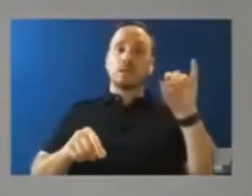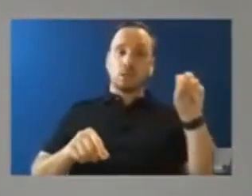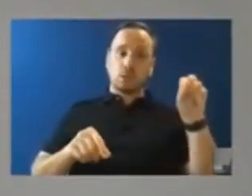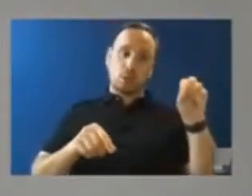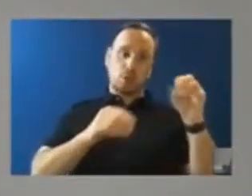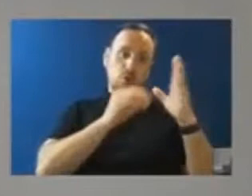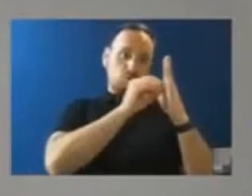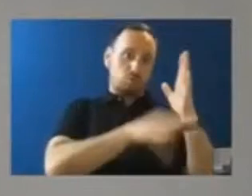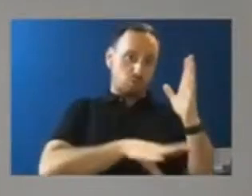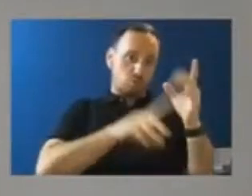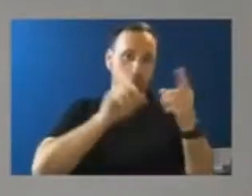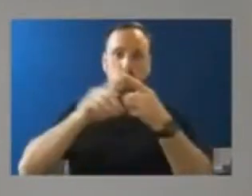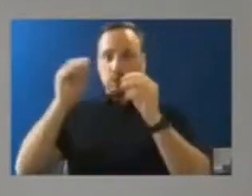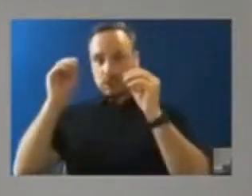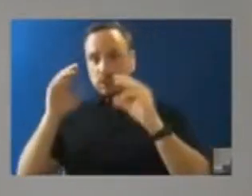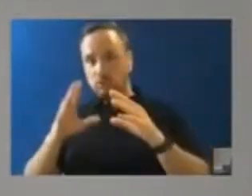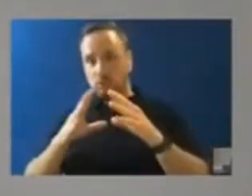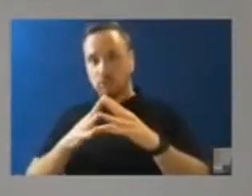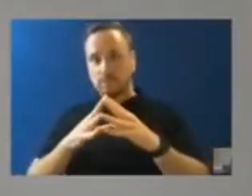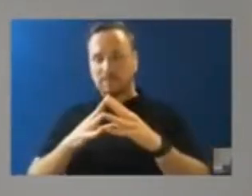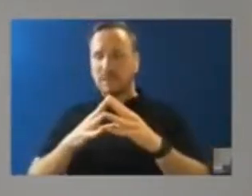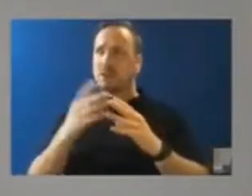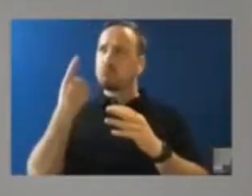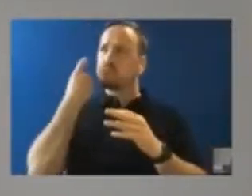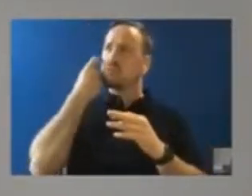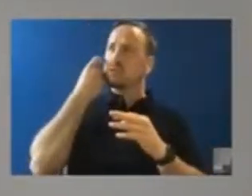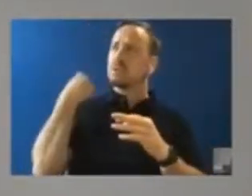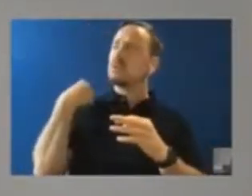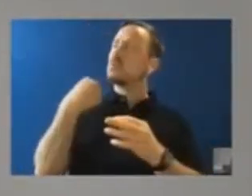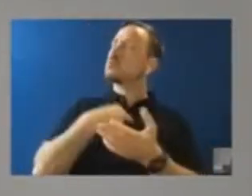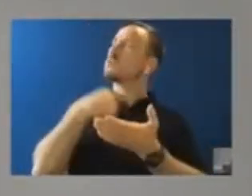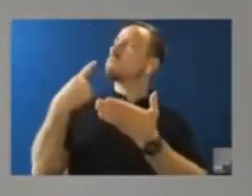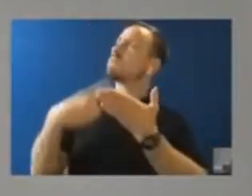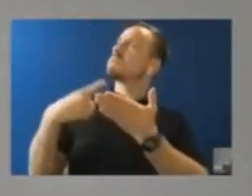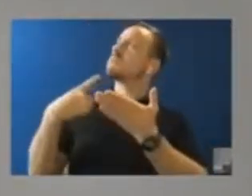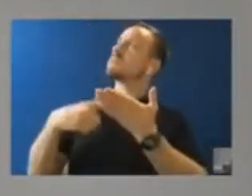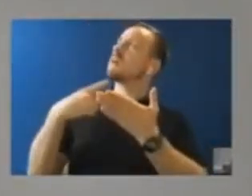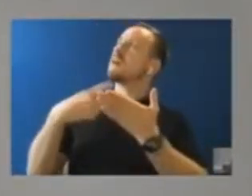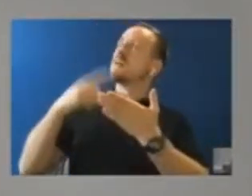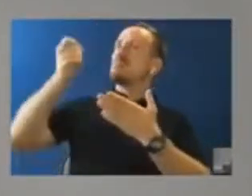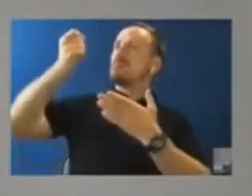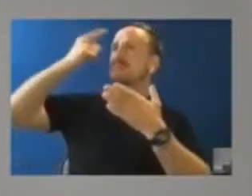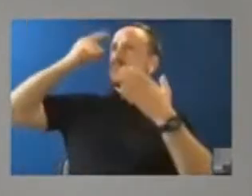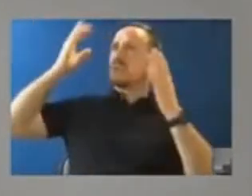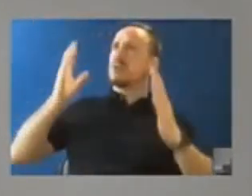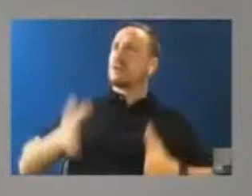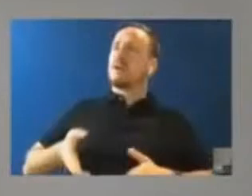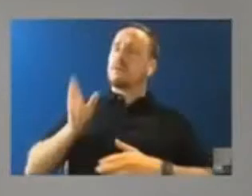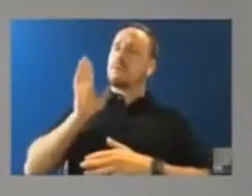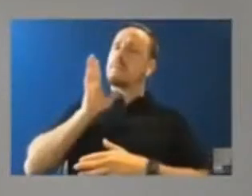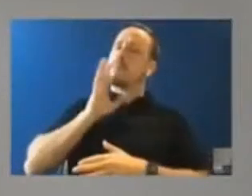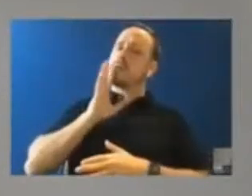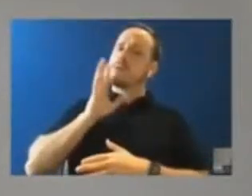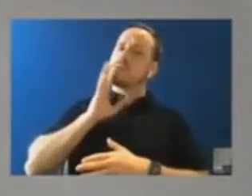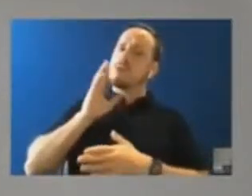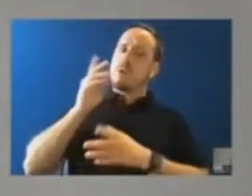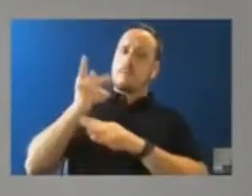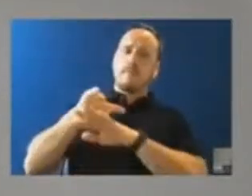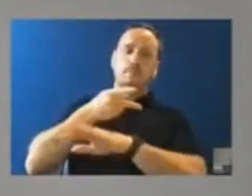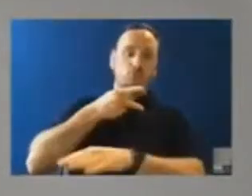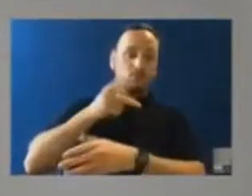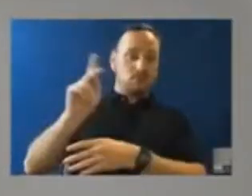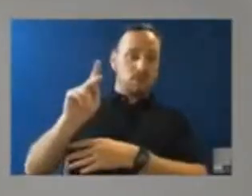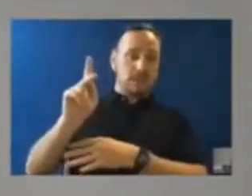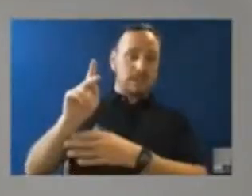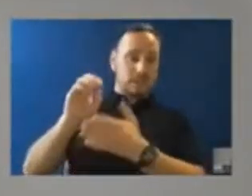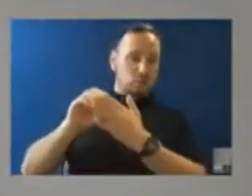about a week and a half ago when the governor spoke, is that our pre-K students are going to need what are